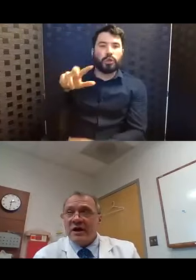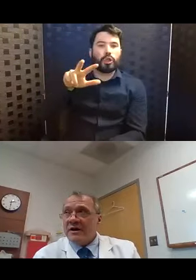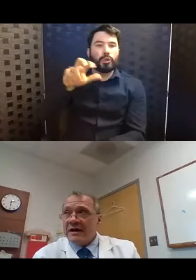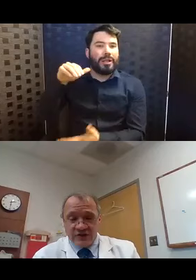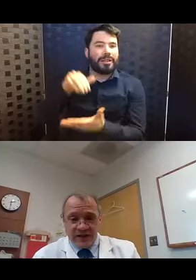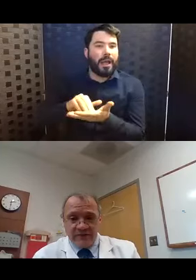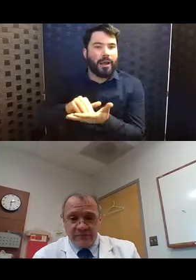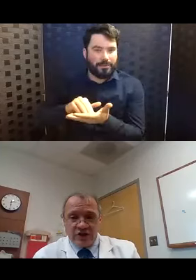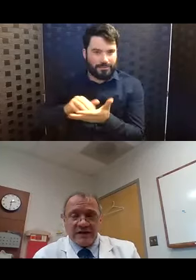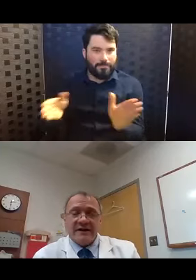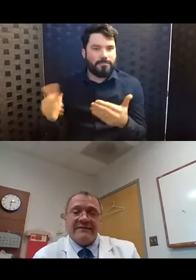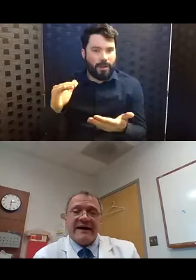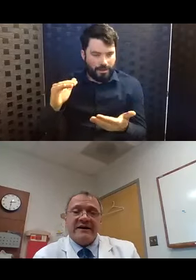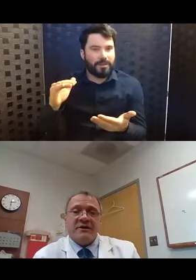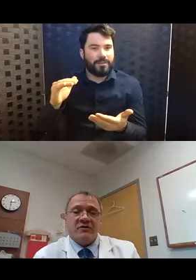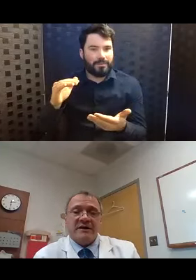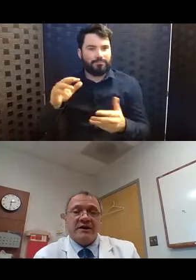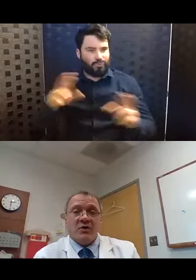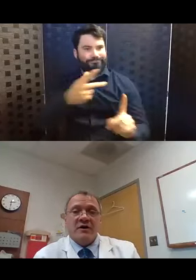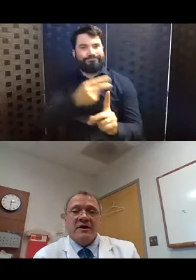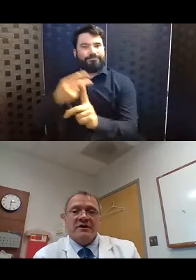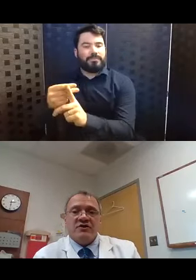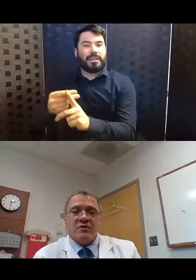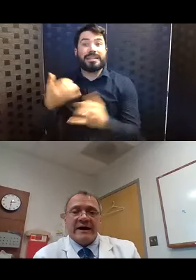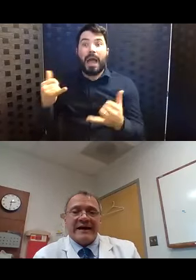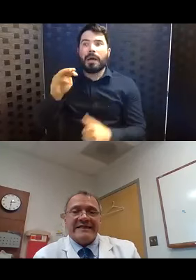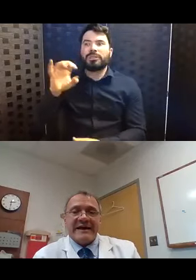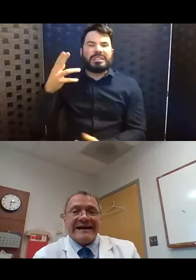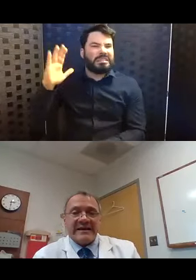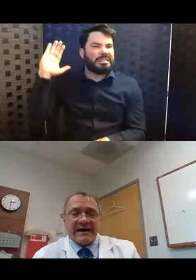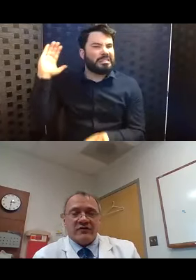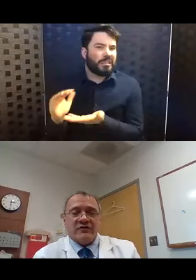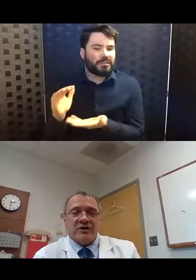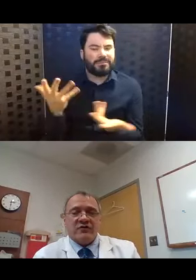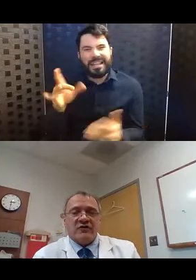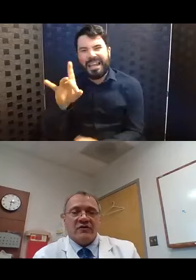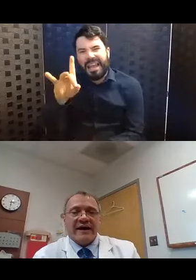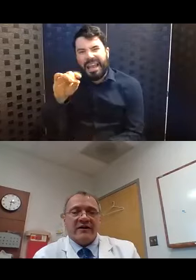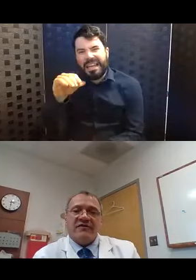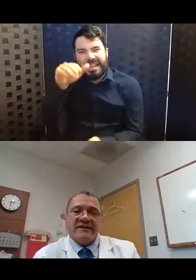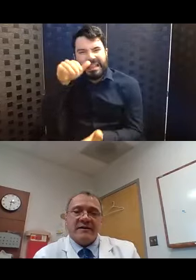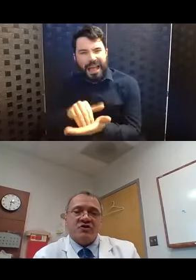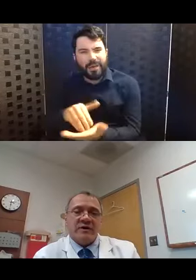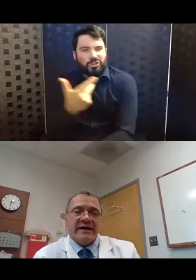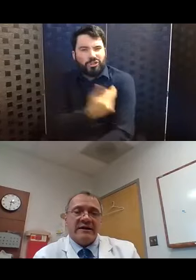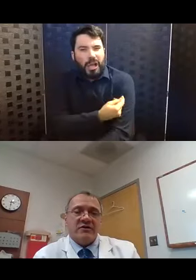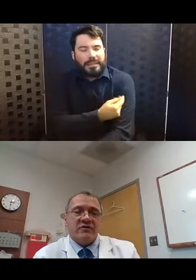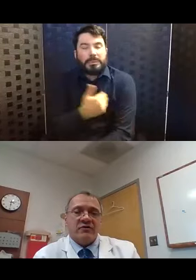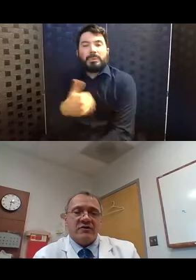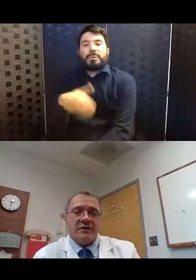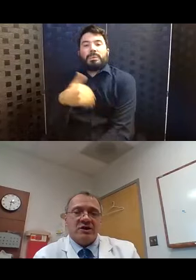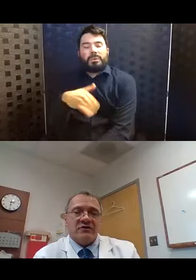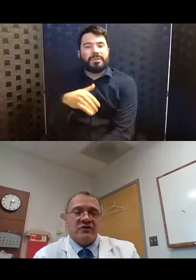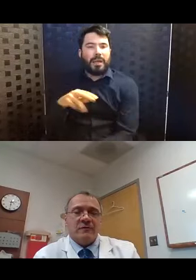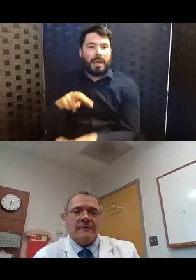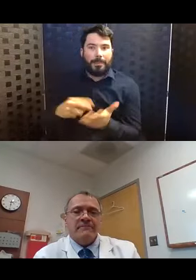doses in the state of Michigan, and that appears to be lower to about 80,000 doses. So that'll affect how much we get at the University